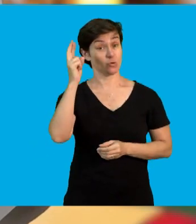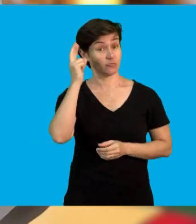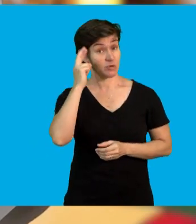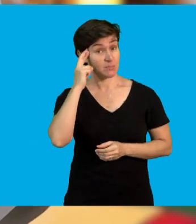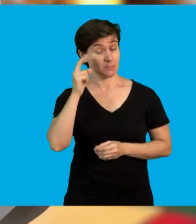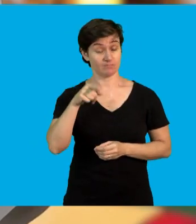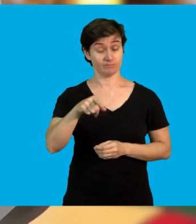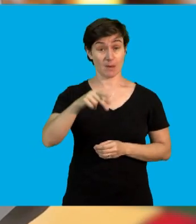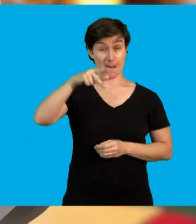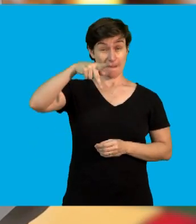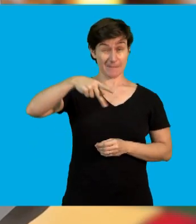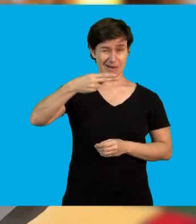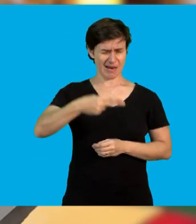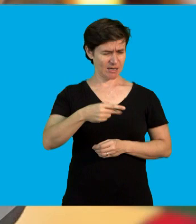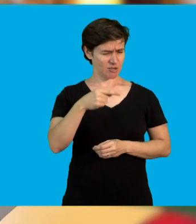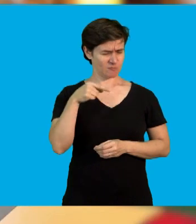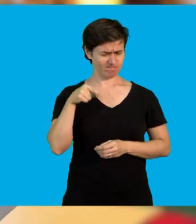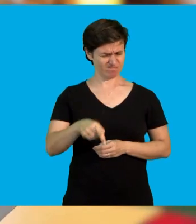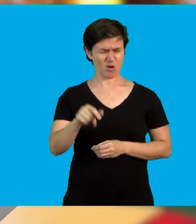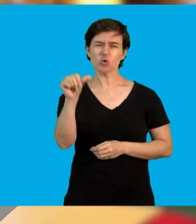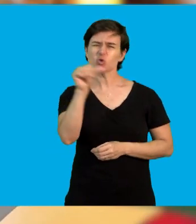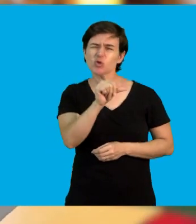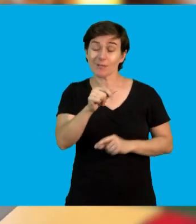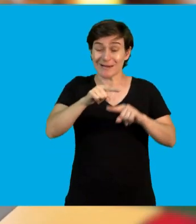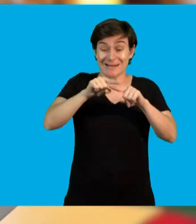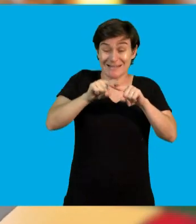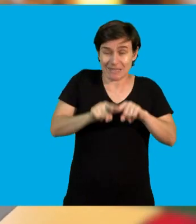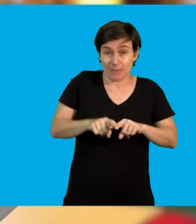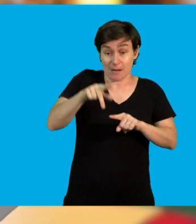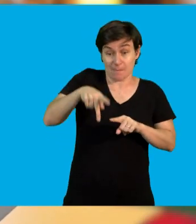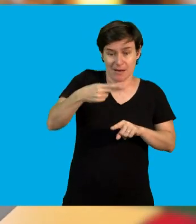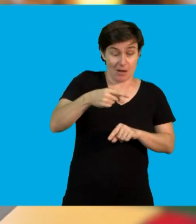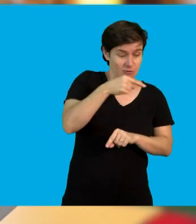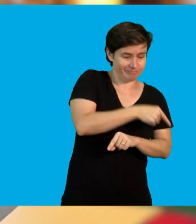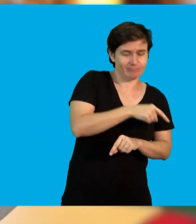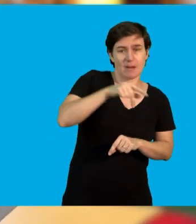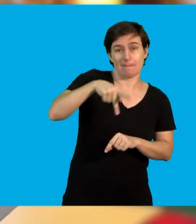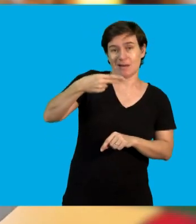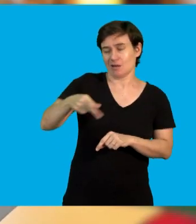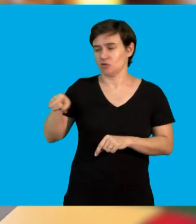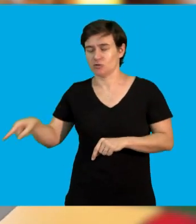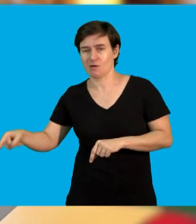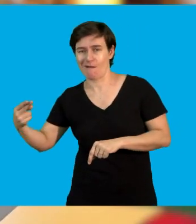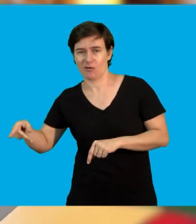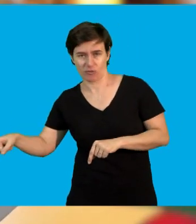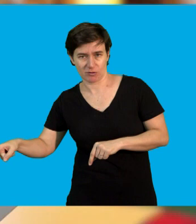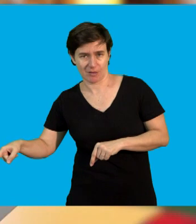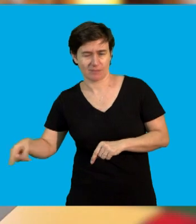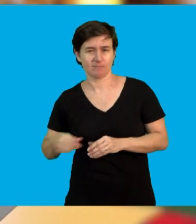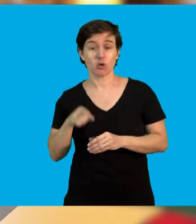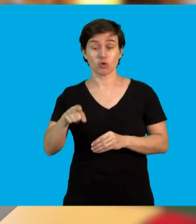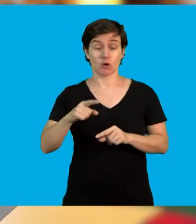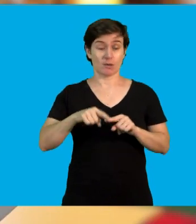Remember that the pH of this salt depends on the pH of the acid and the pH of the hydroxide.